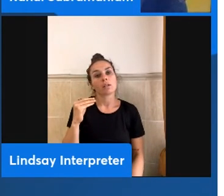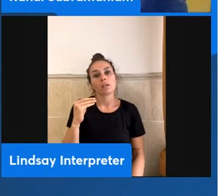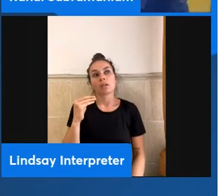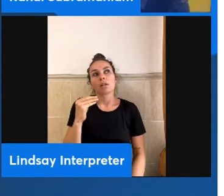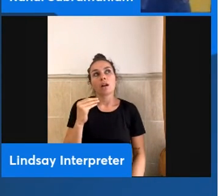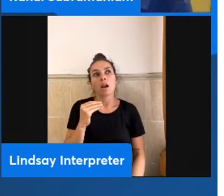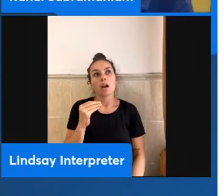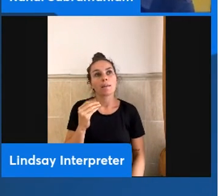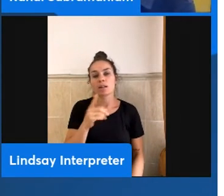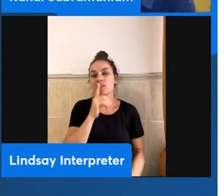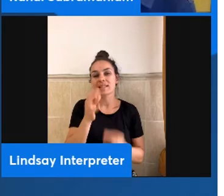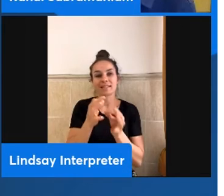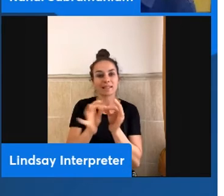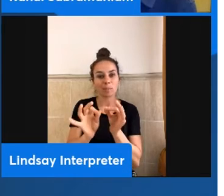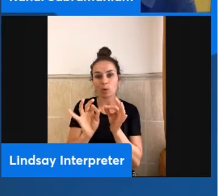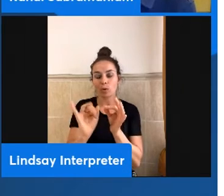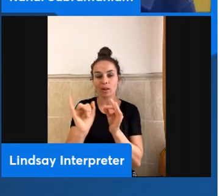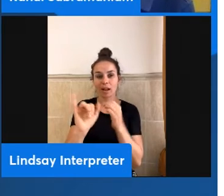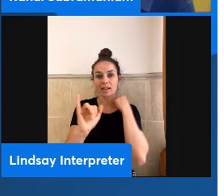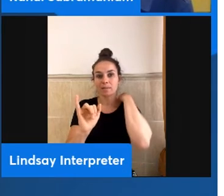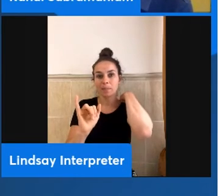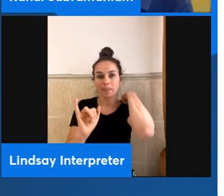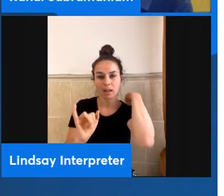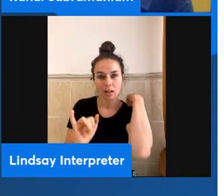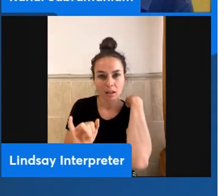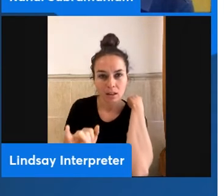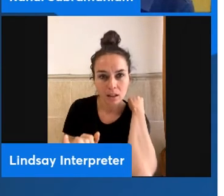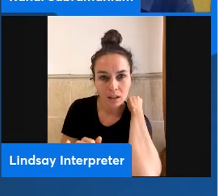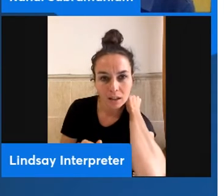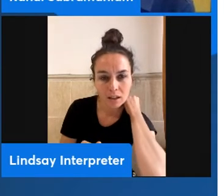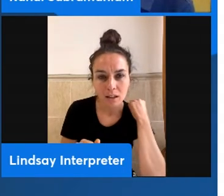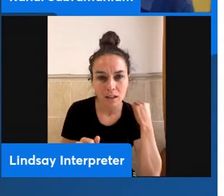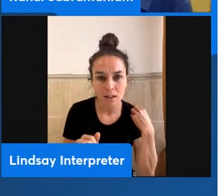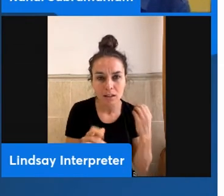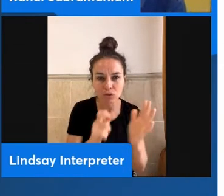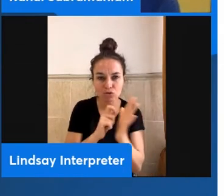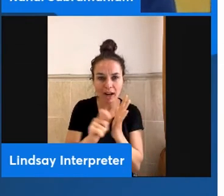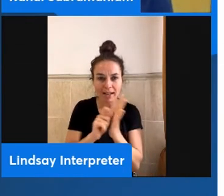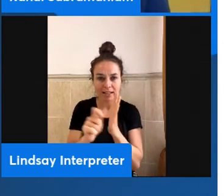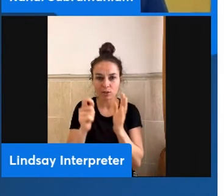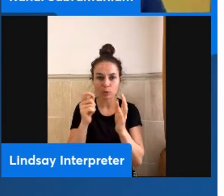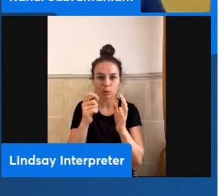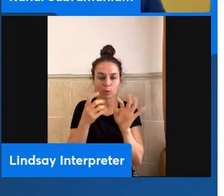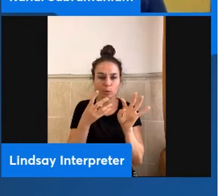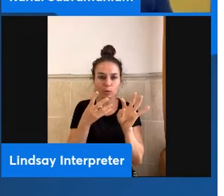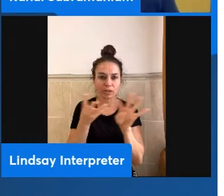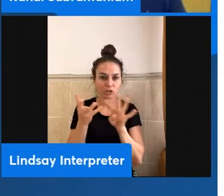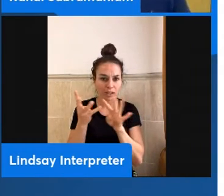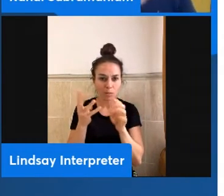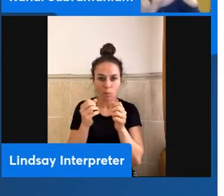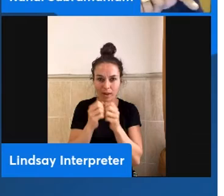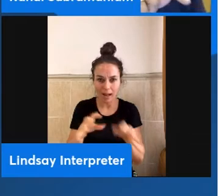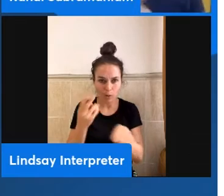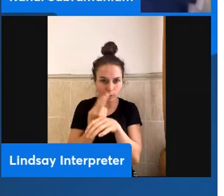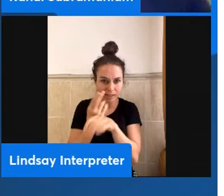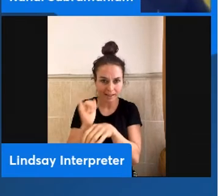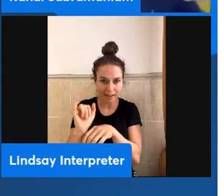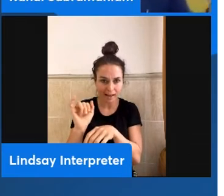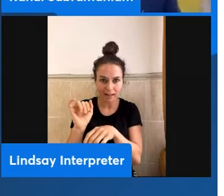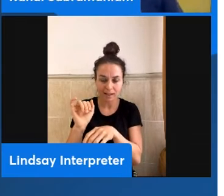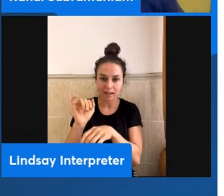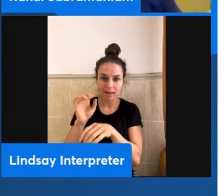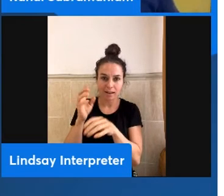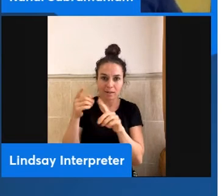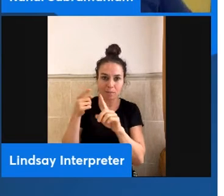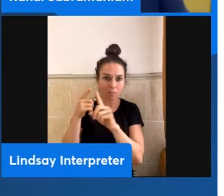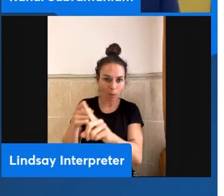a simple thing like writing into S3 without using a VPC endpoint, right? I mean, that traffic goes over the internet. So